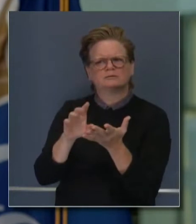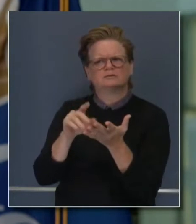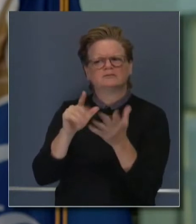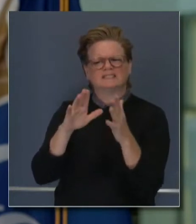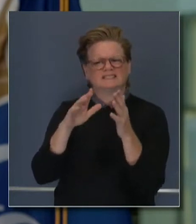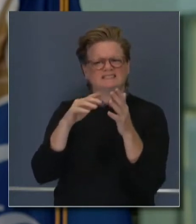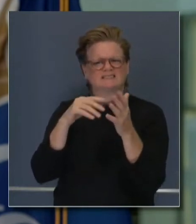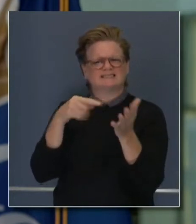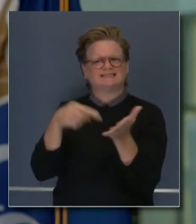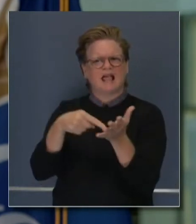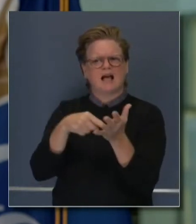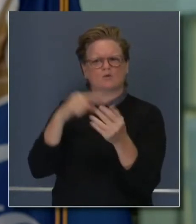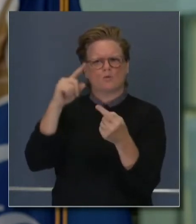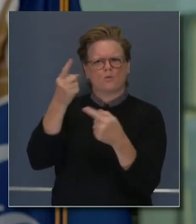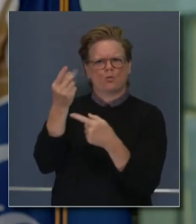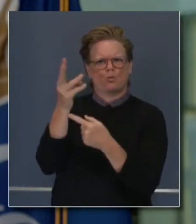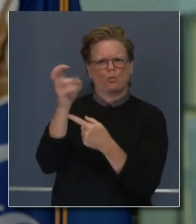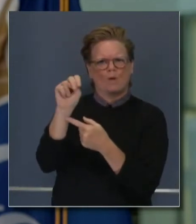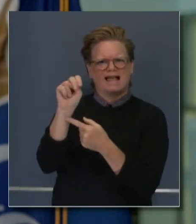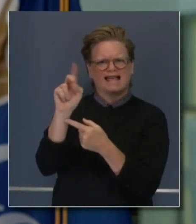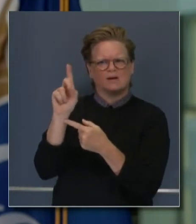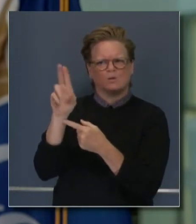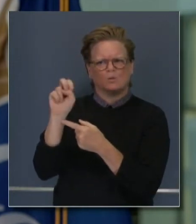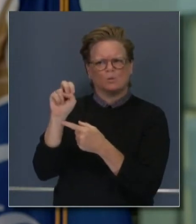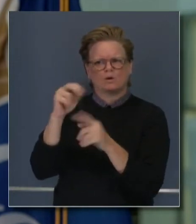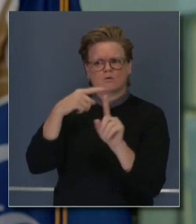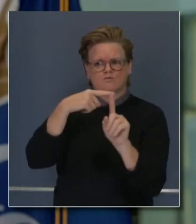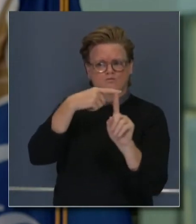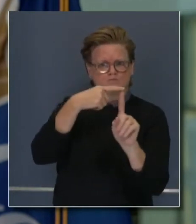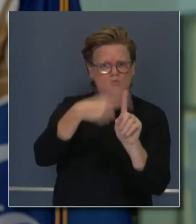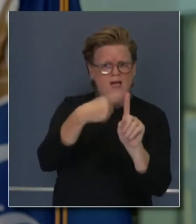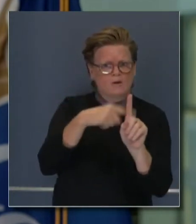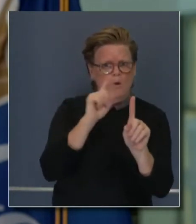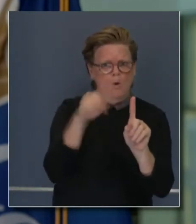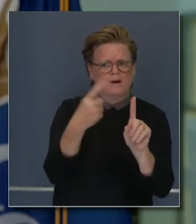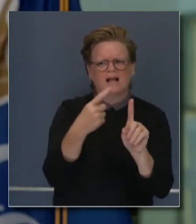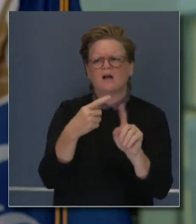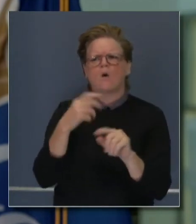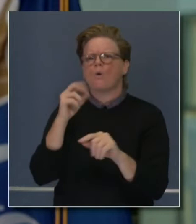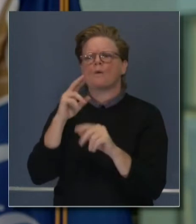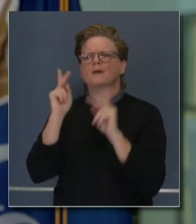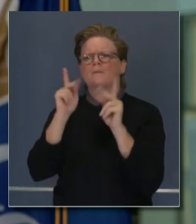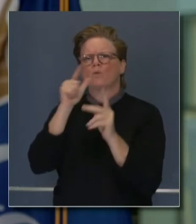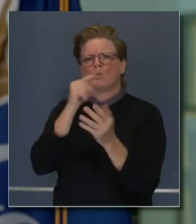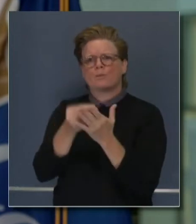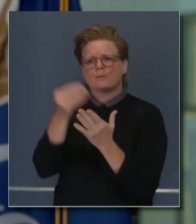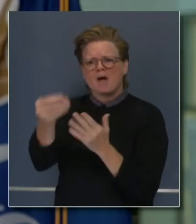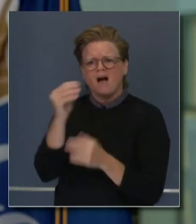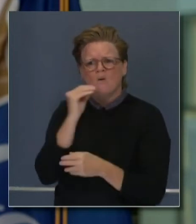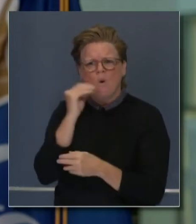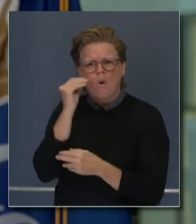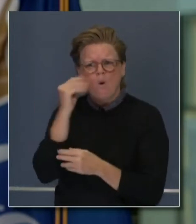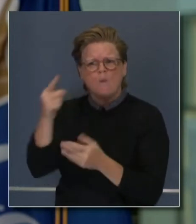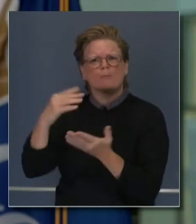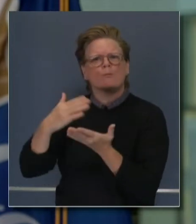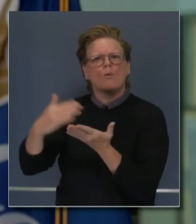this just include renters? Does it include homeowners? What are the requirements going to be for people to obtain this relief?